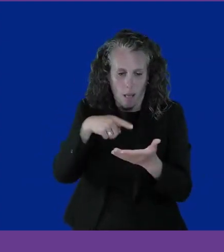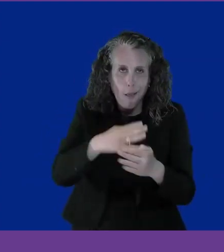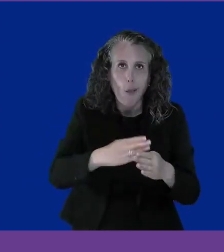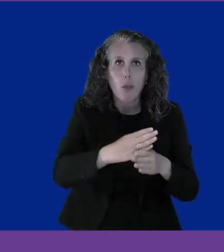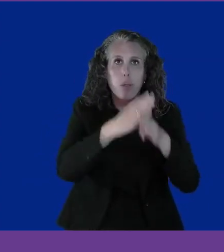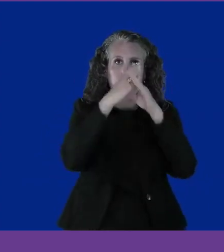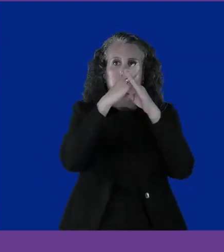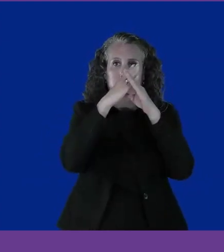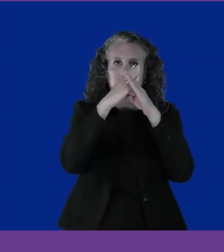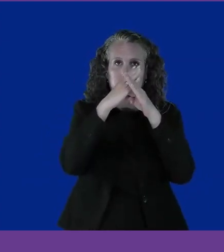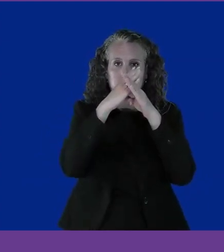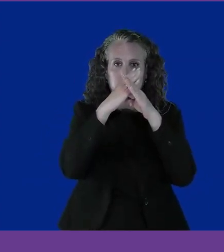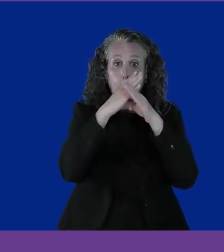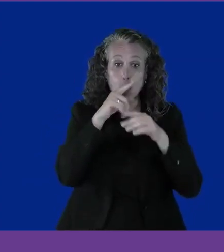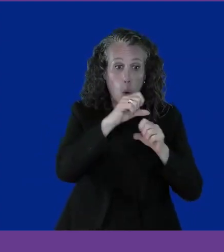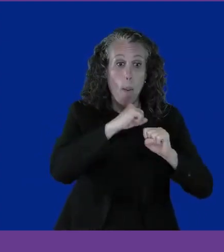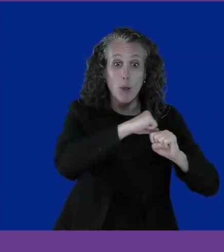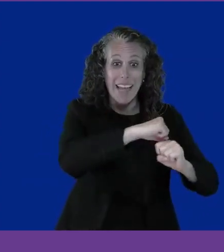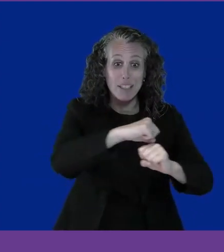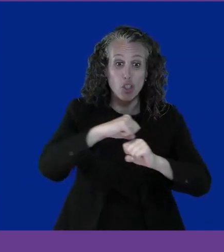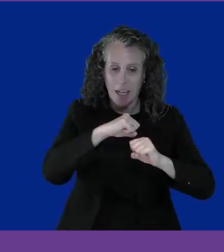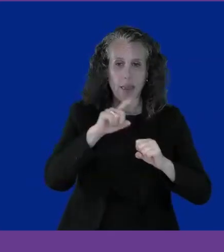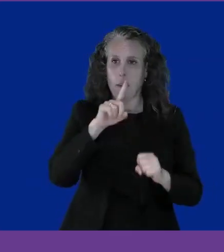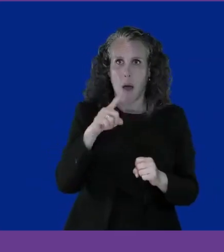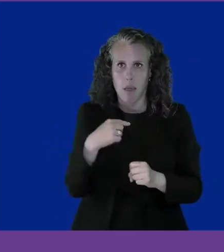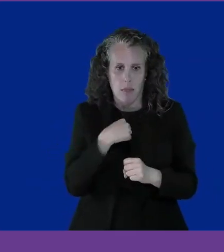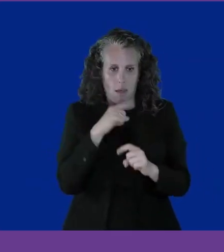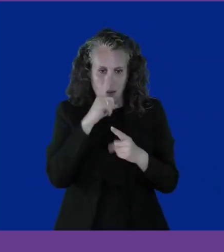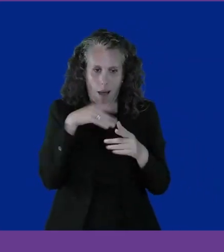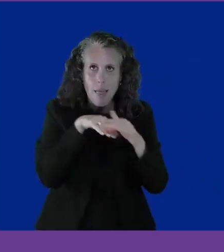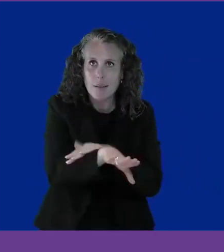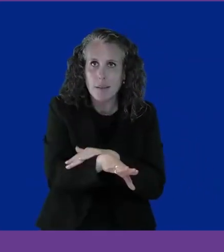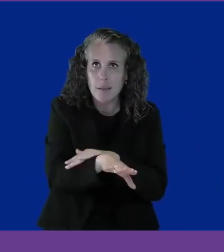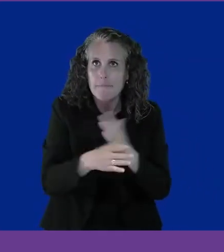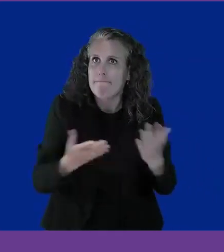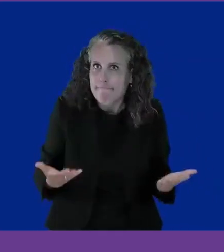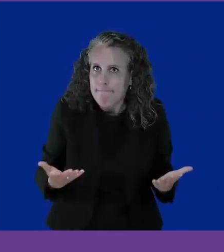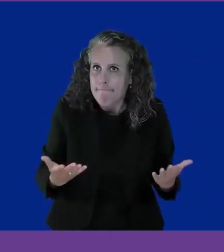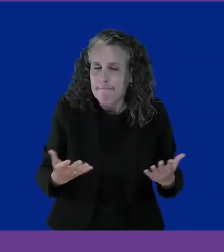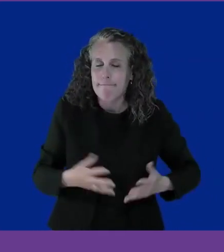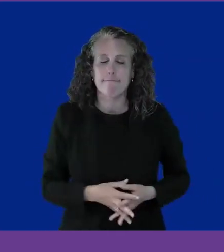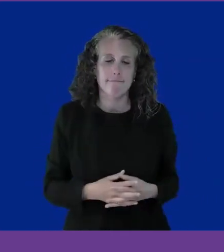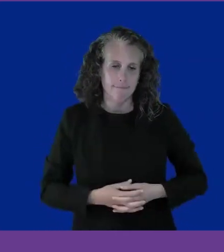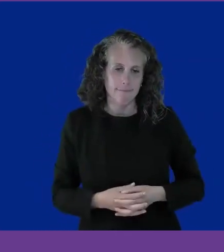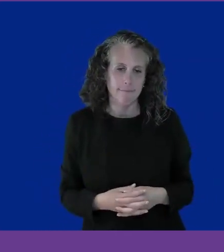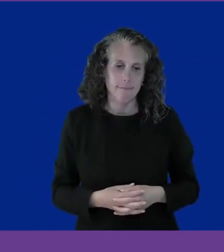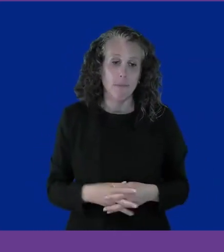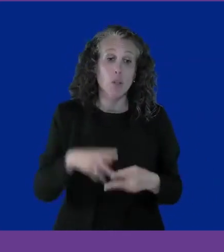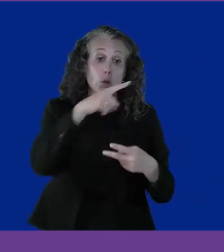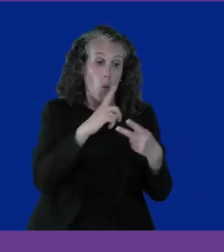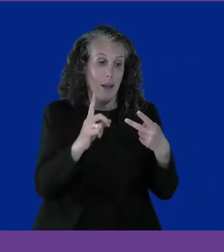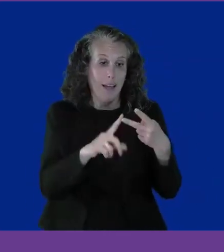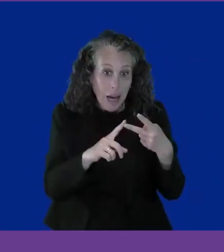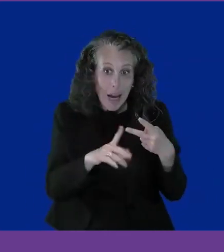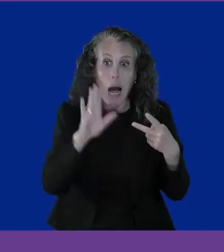of benefiting from the protection of strong customer authentication. And for that reason, another change that